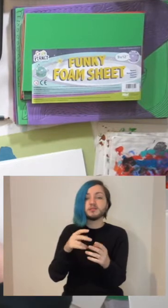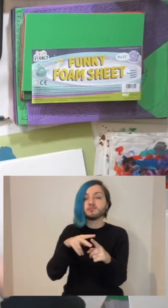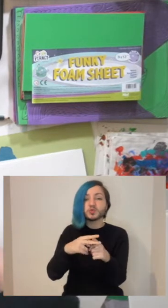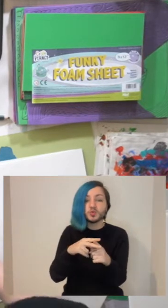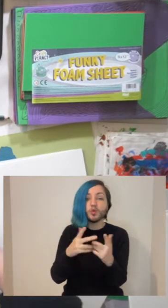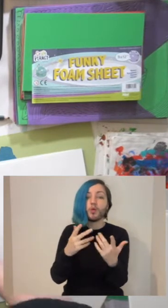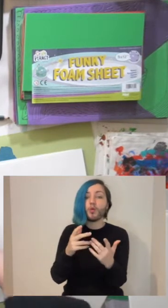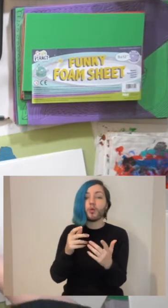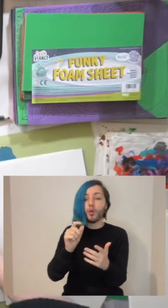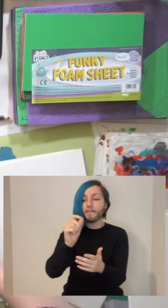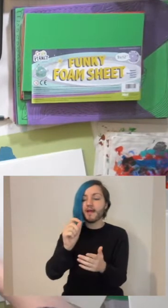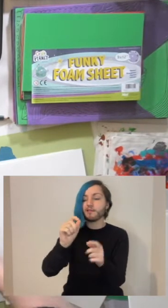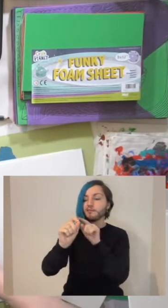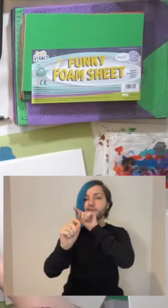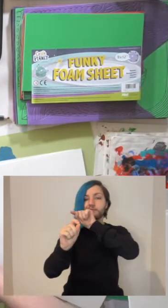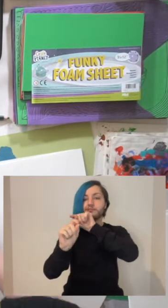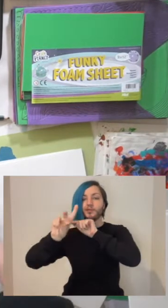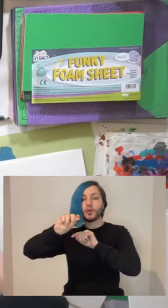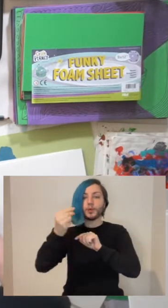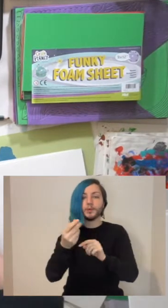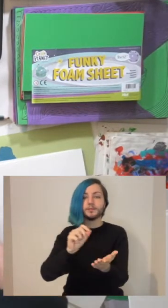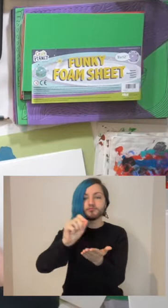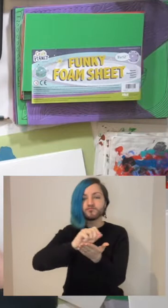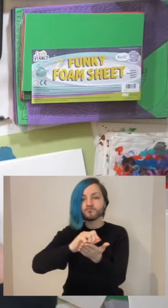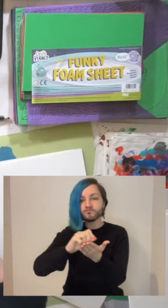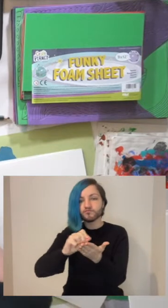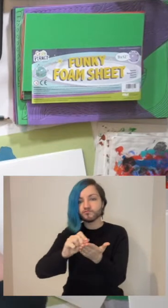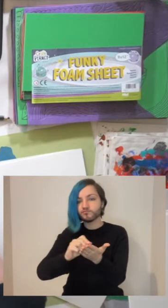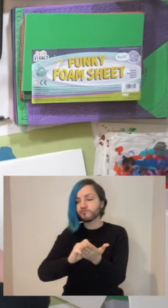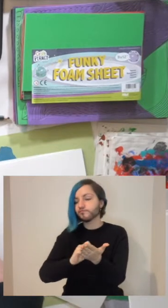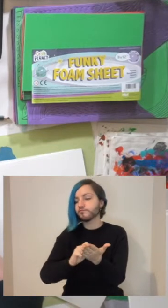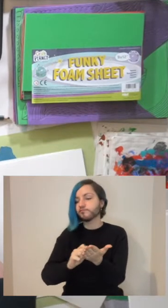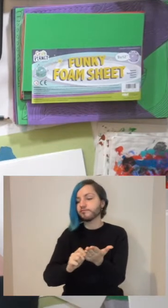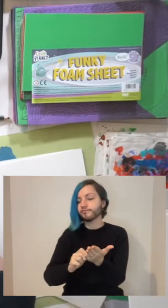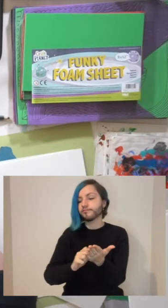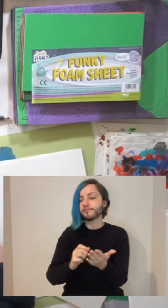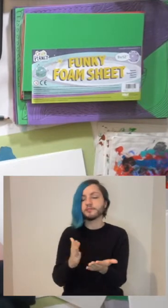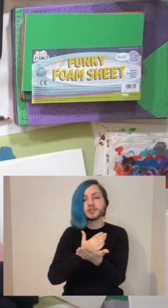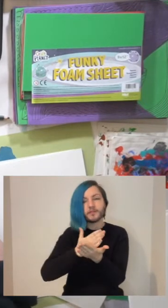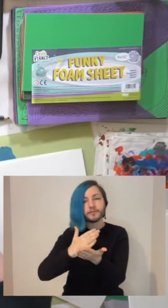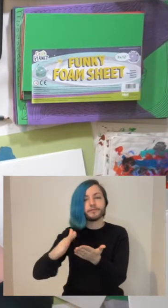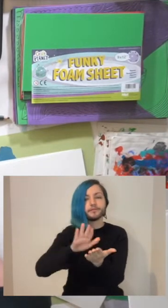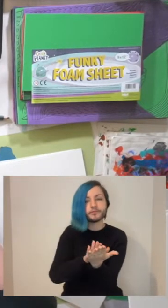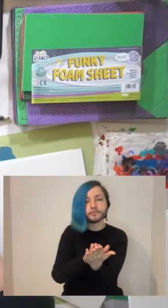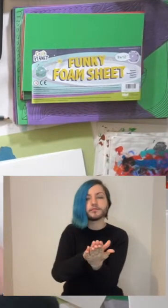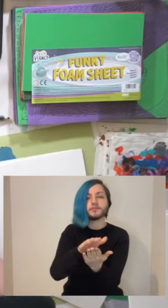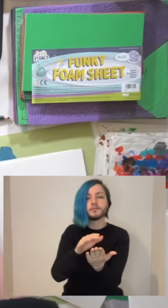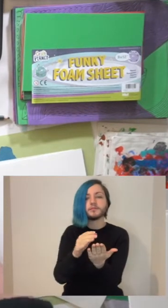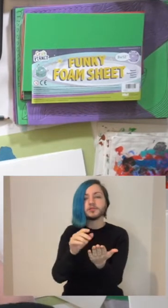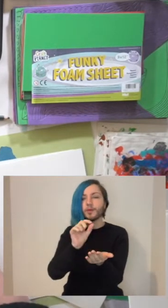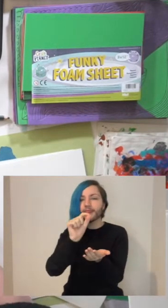pen or a tool or something, like just the back of the pen